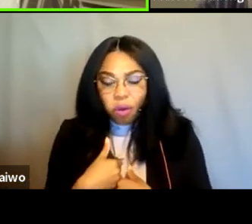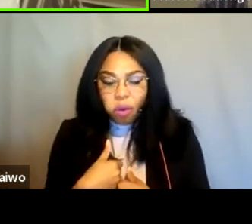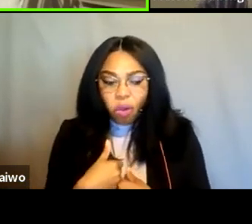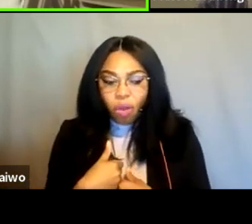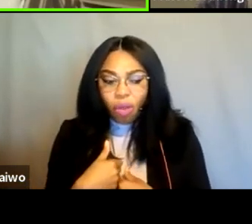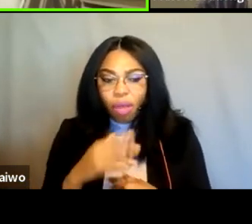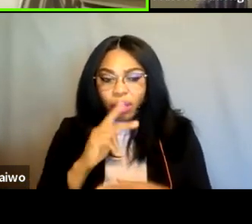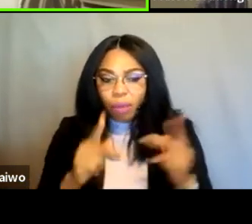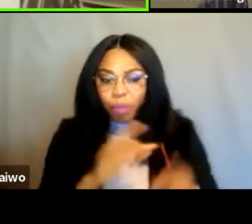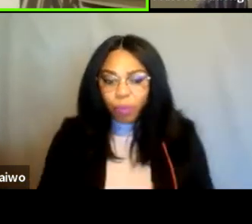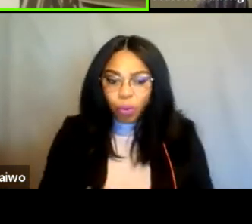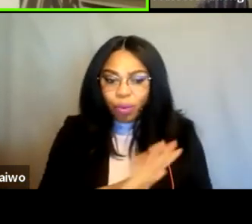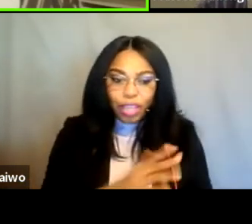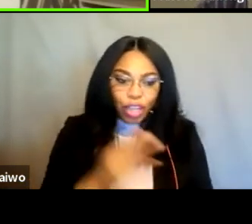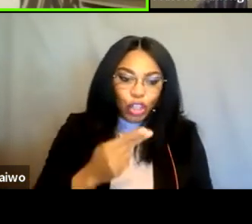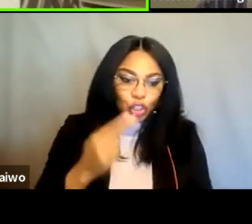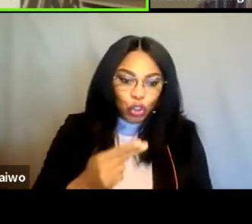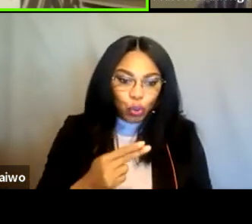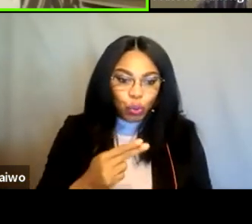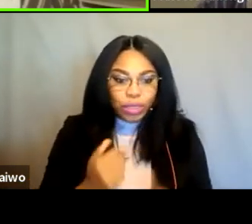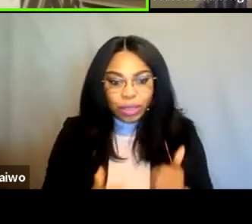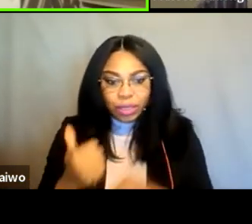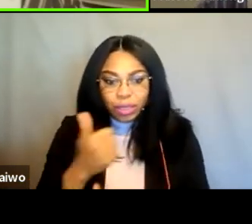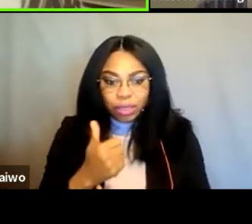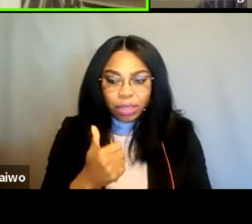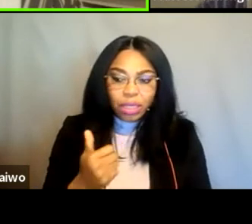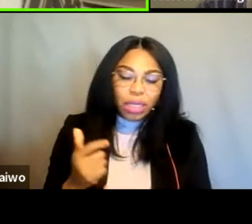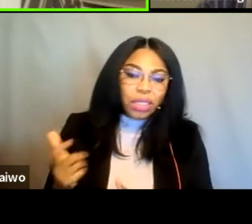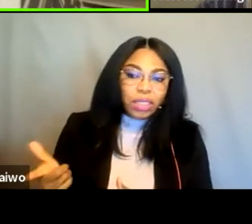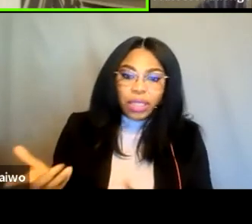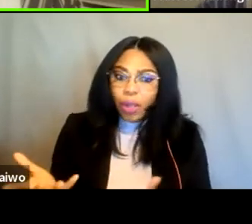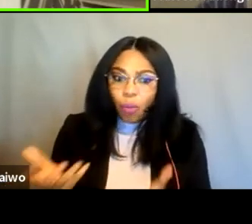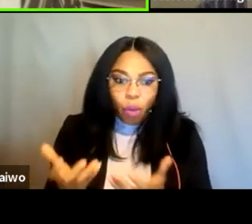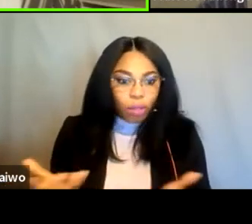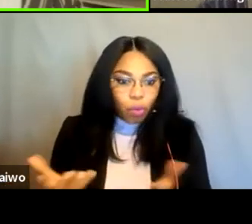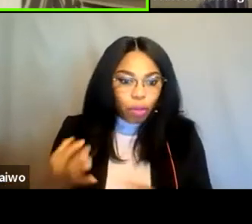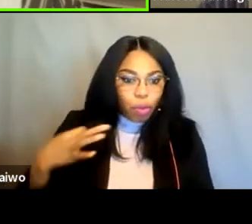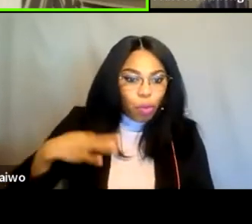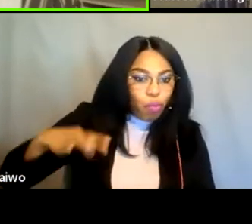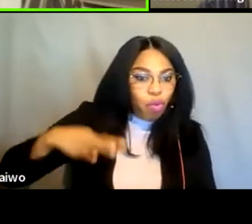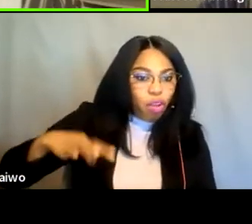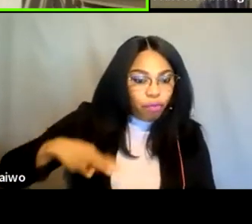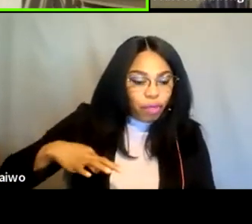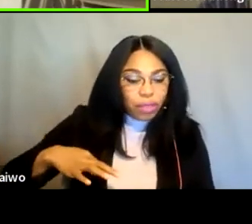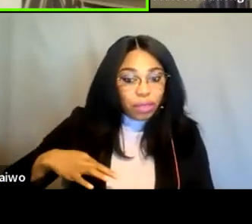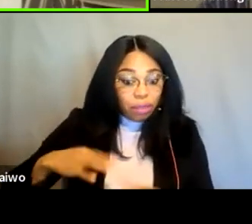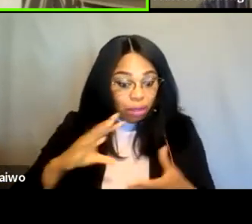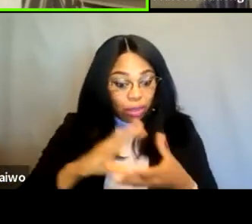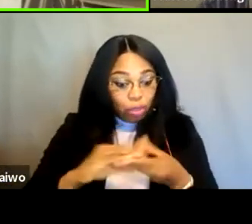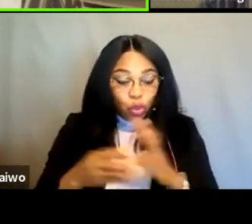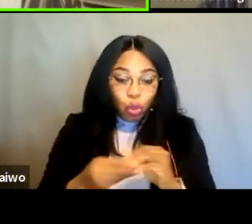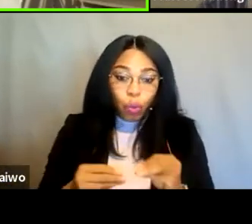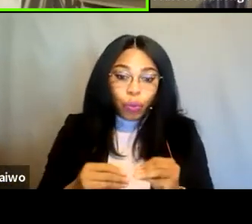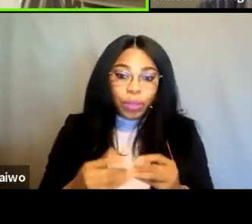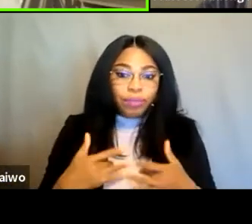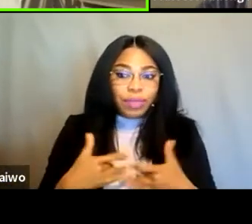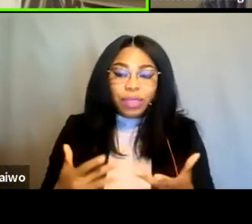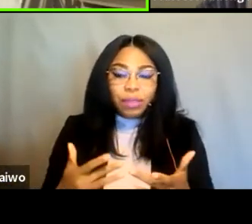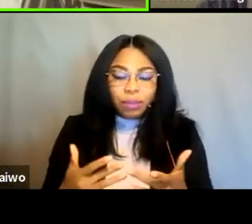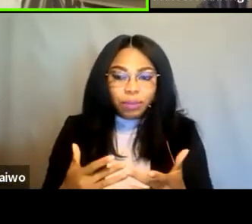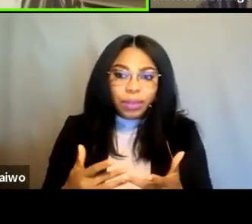history at heart, and they are just looking for profit. And those stories tend to be extremely